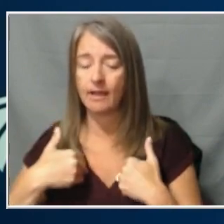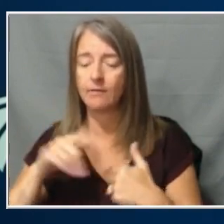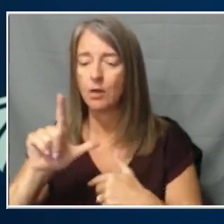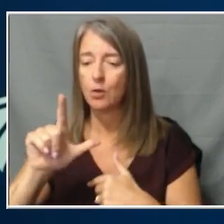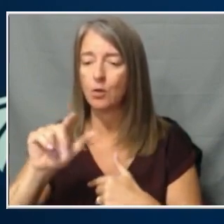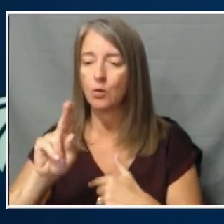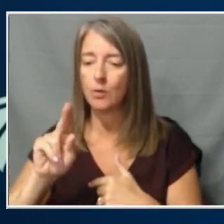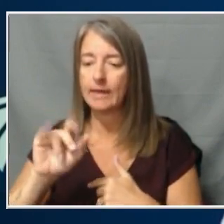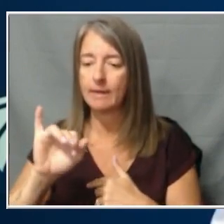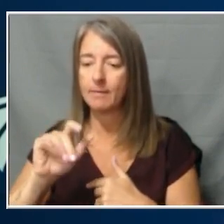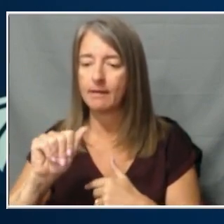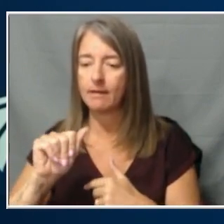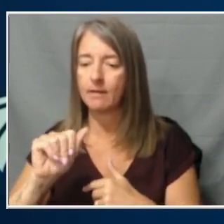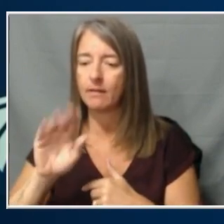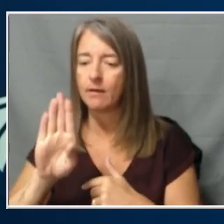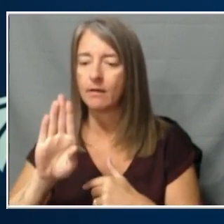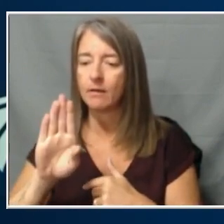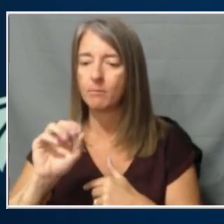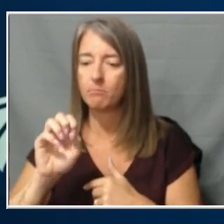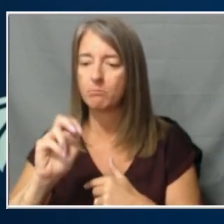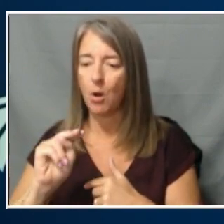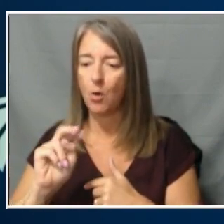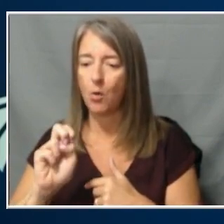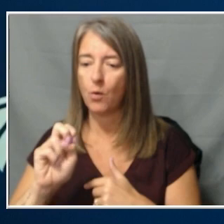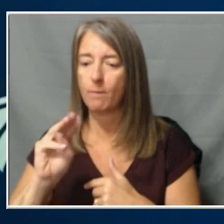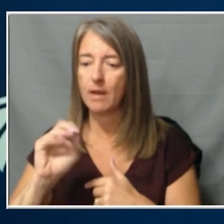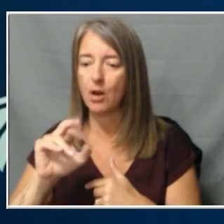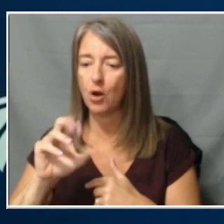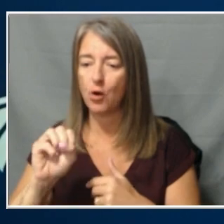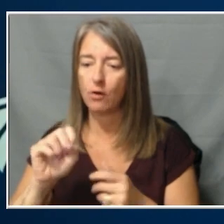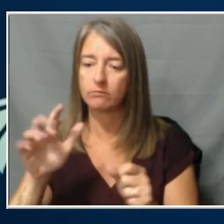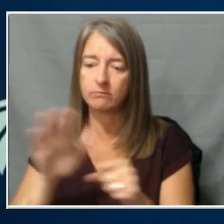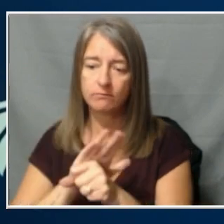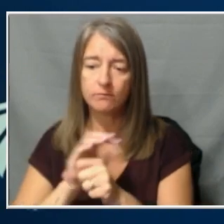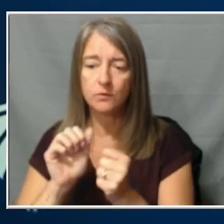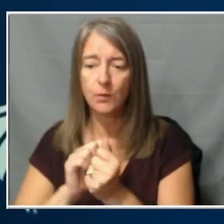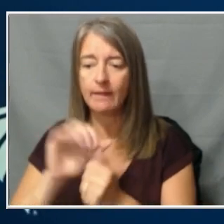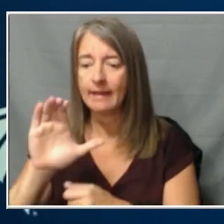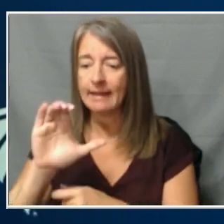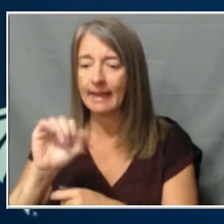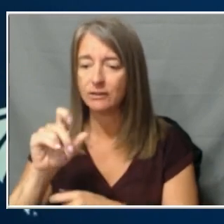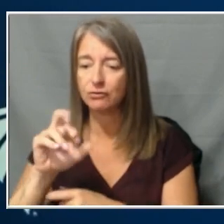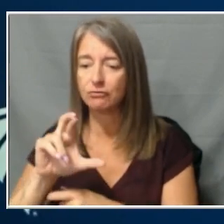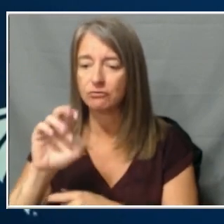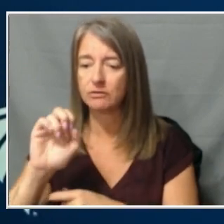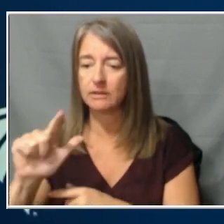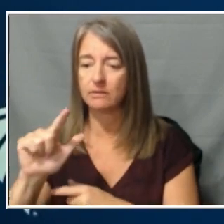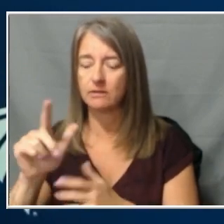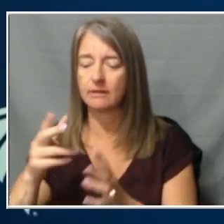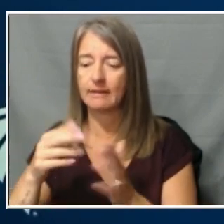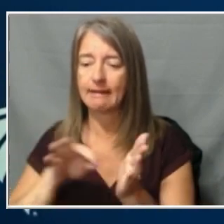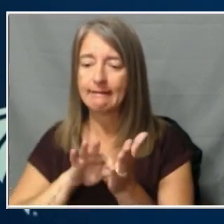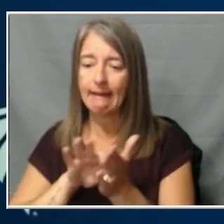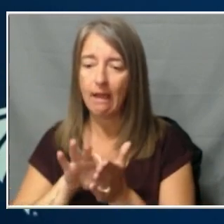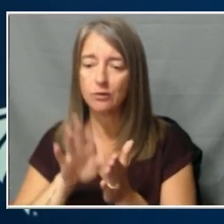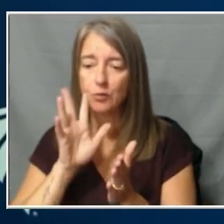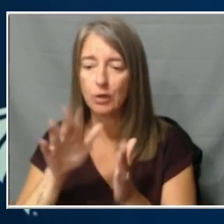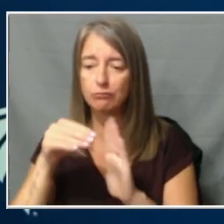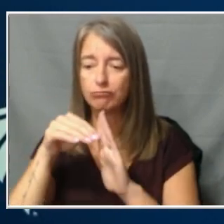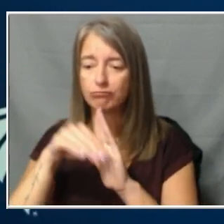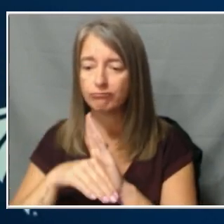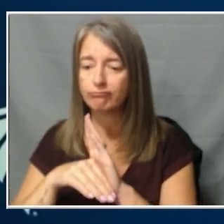the bone marrow is packed with these cancer cells. And so when you start the treatment, all the counts drop, and you